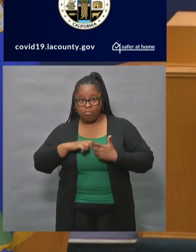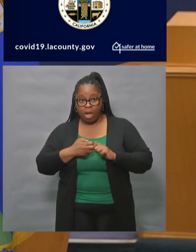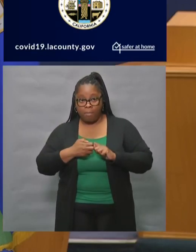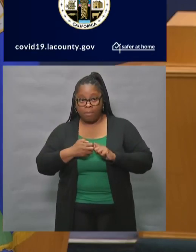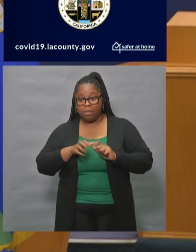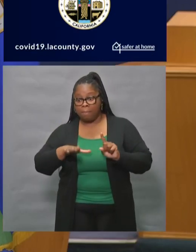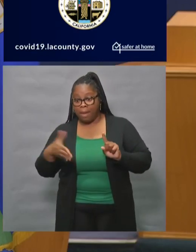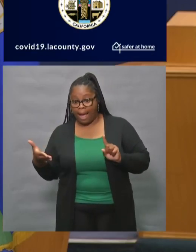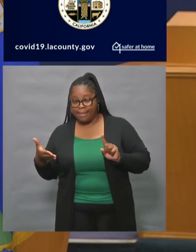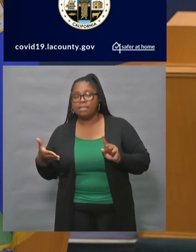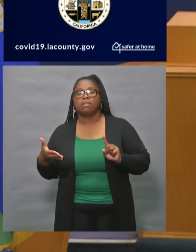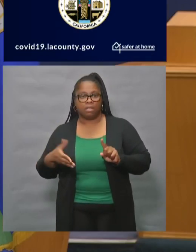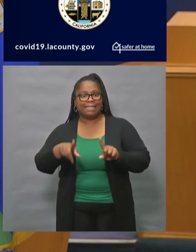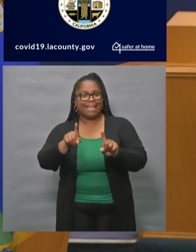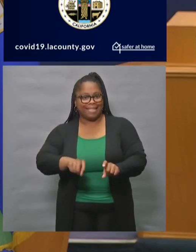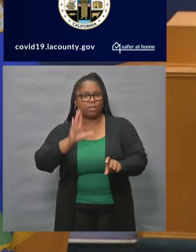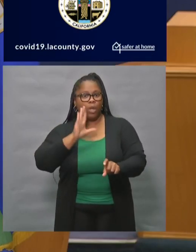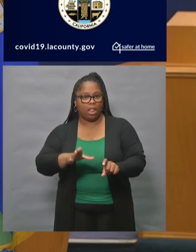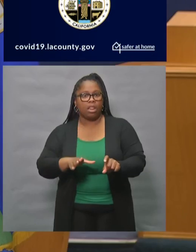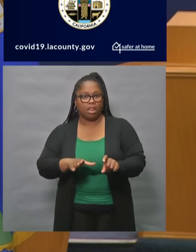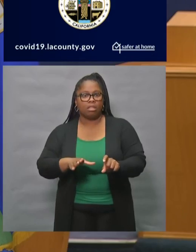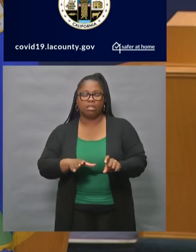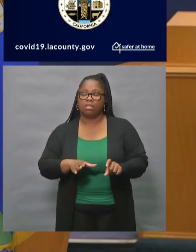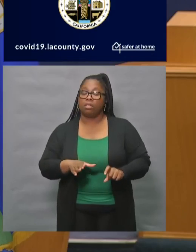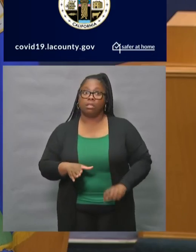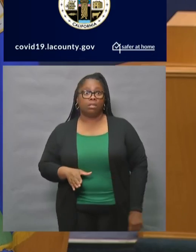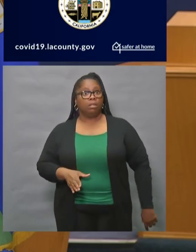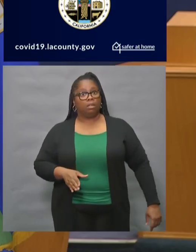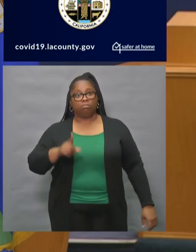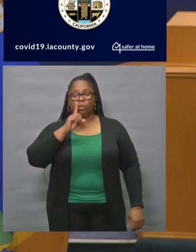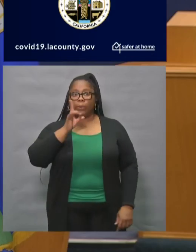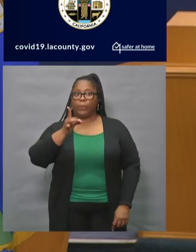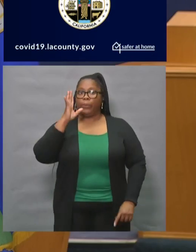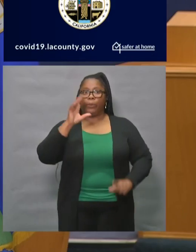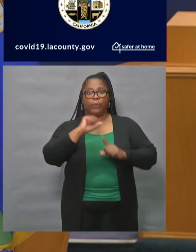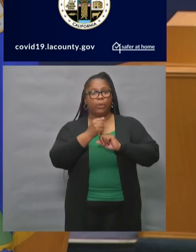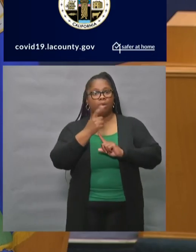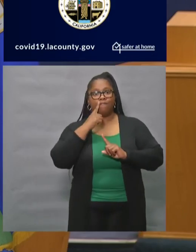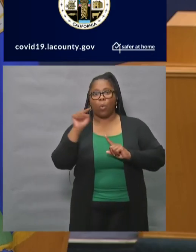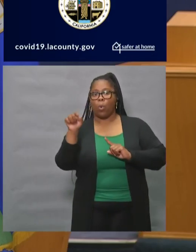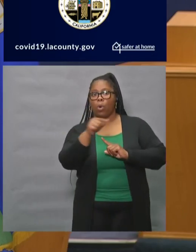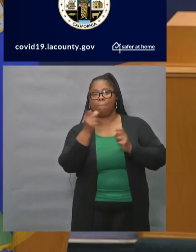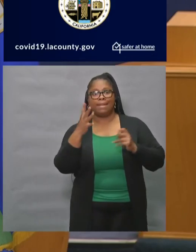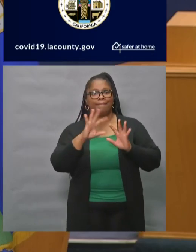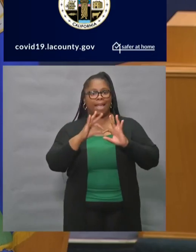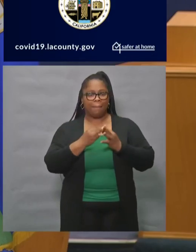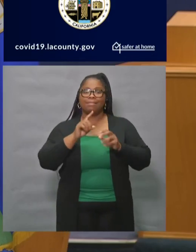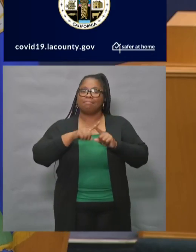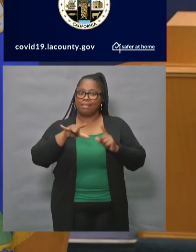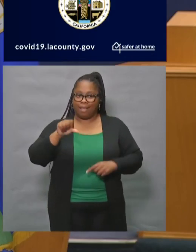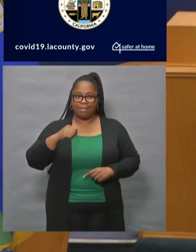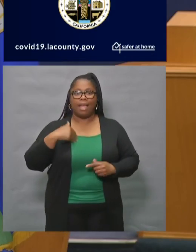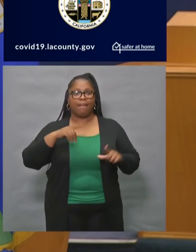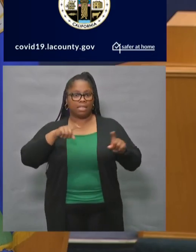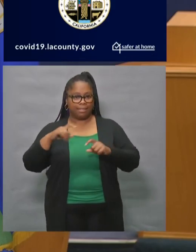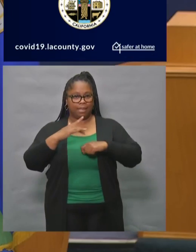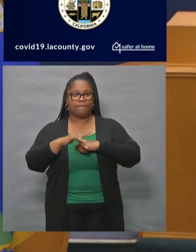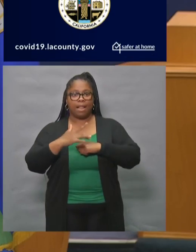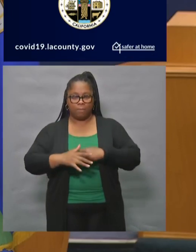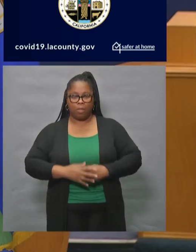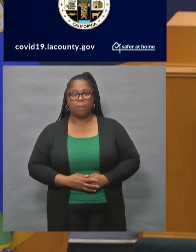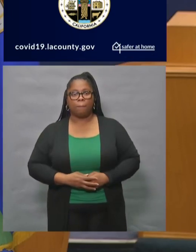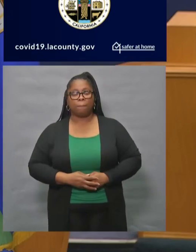after they passed away. And again, these are terrible situations for families to be in, but that testing is available. I do want